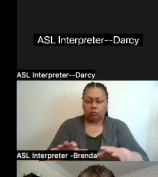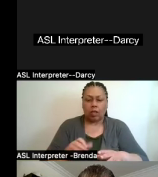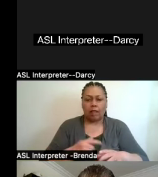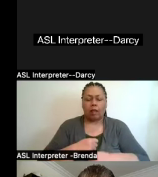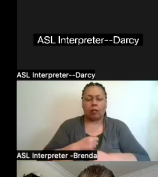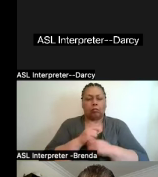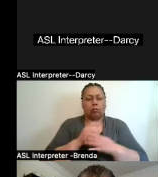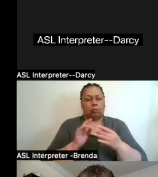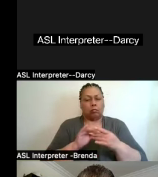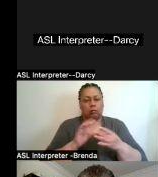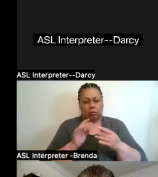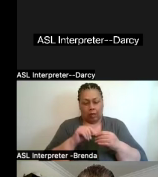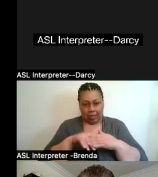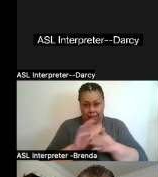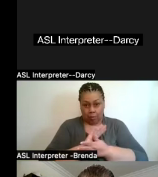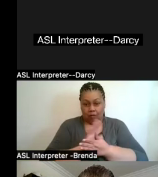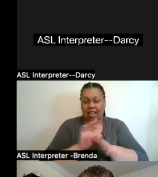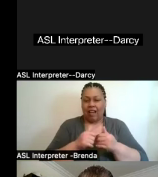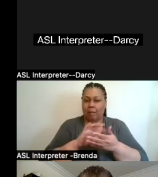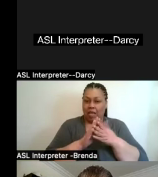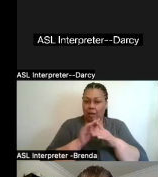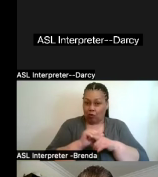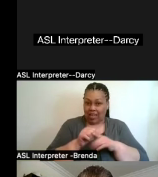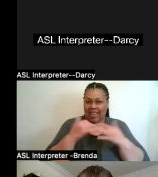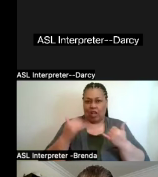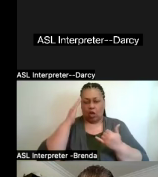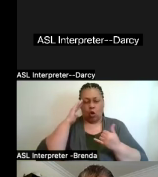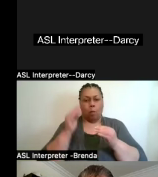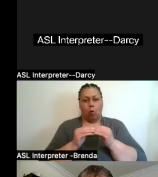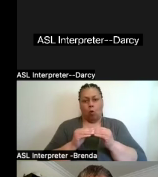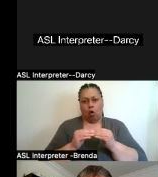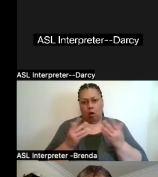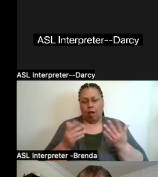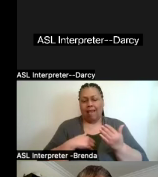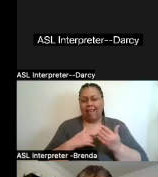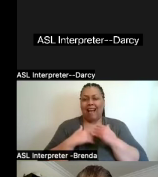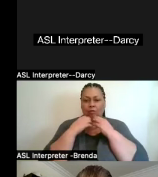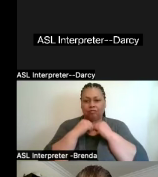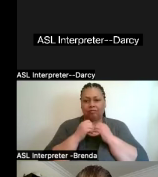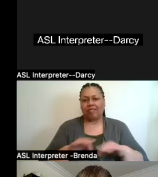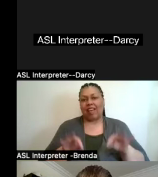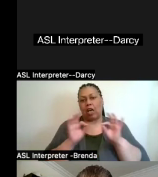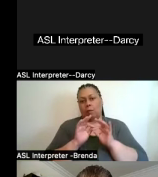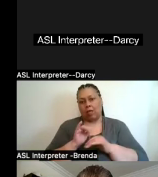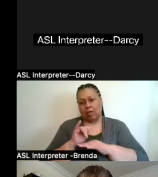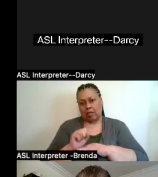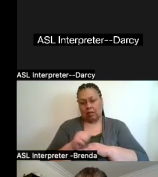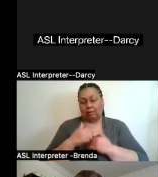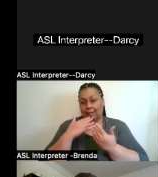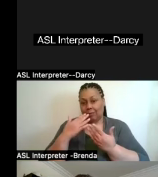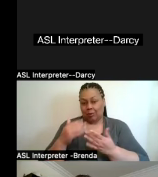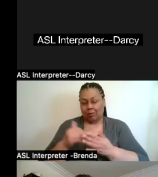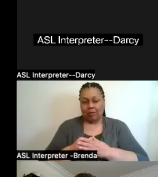got CERT trained, and they know so much more now in the value of that. So, thank you. We have a question